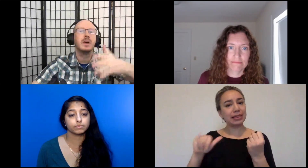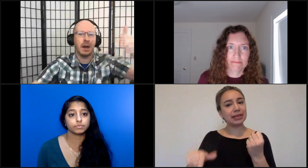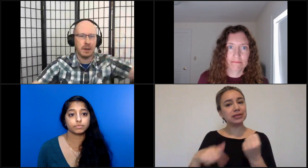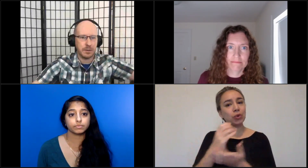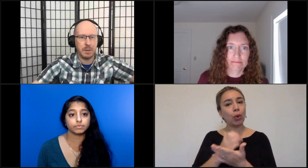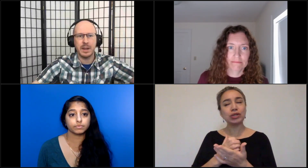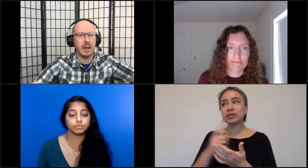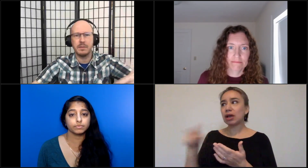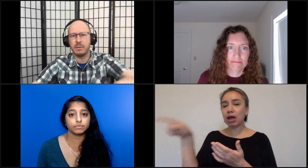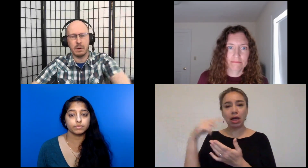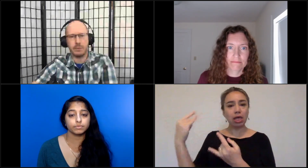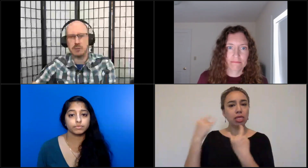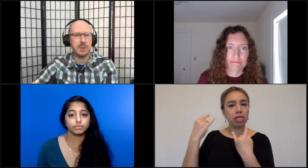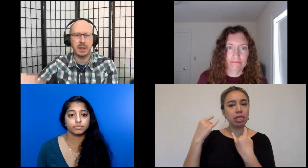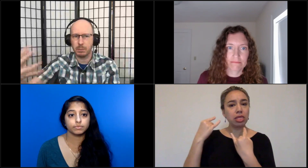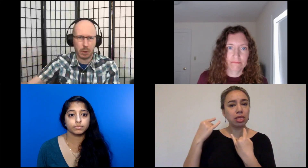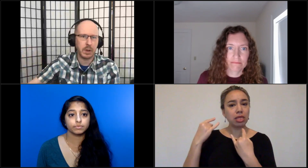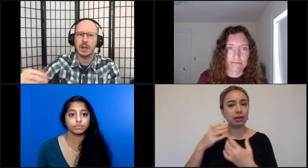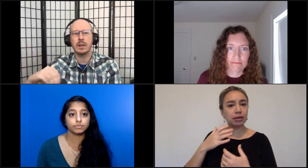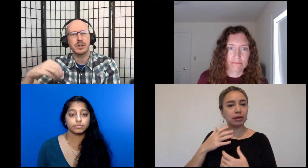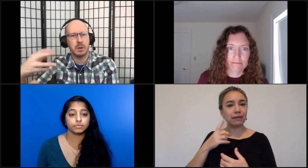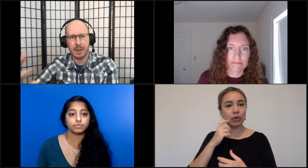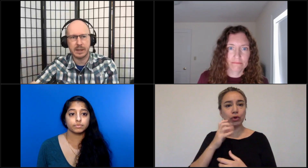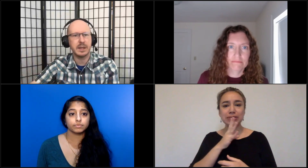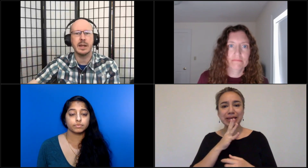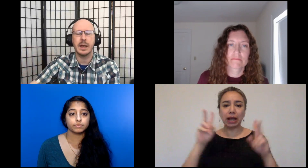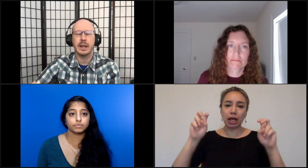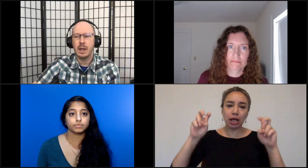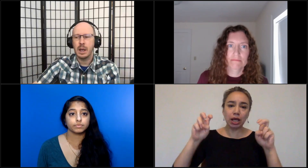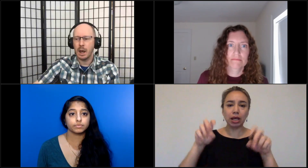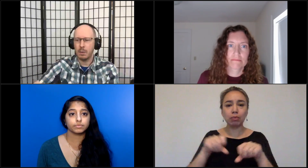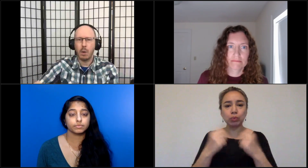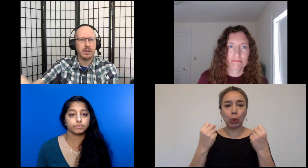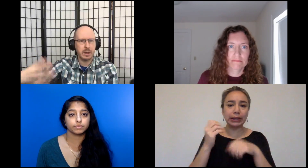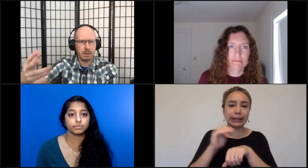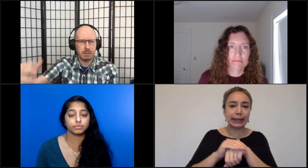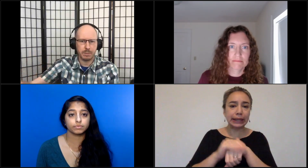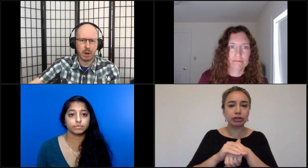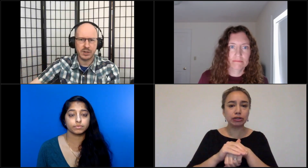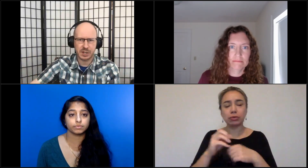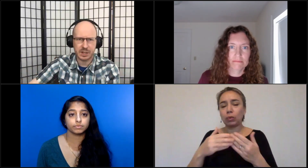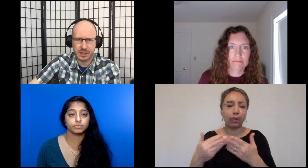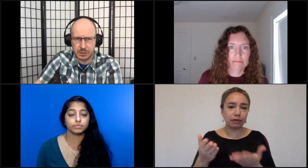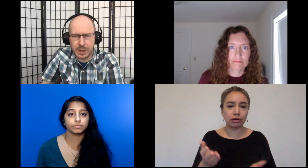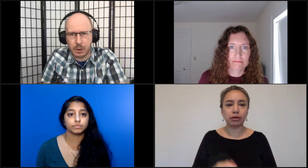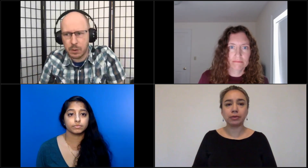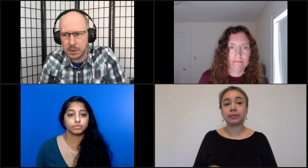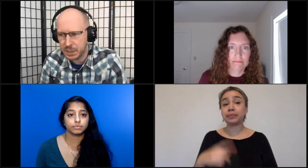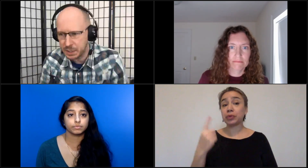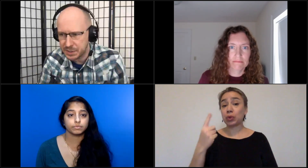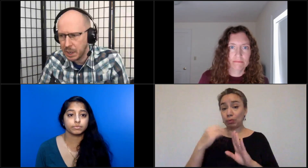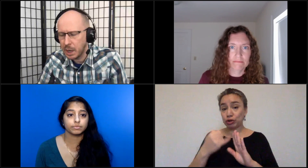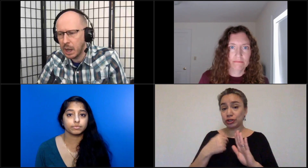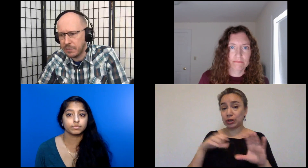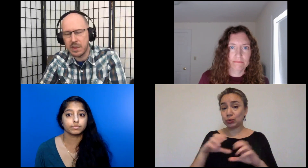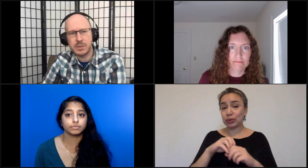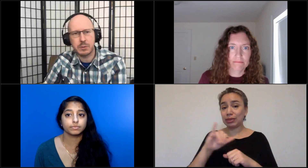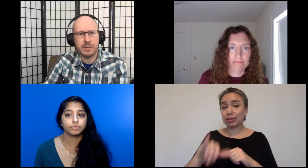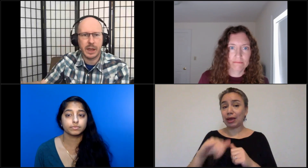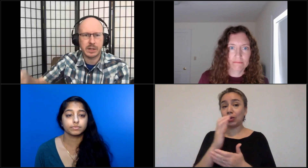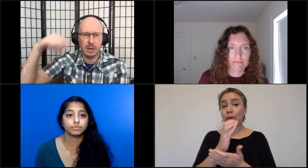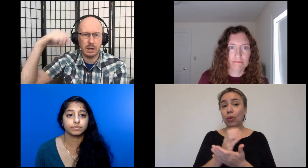of throughout my life for speaking broken English or bad dialect. One of the projects I do in that course is